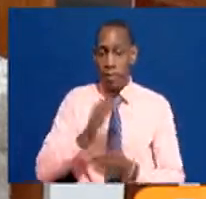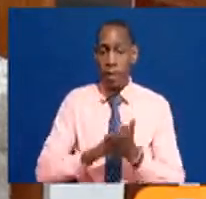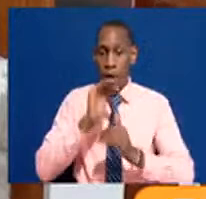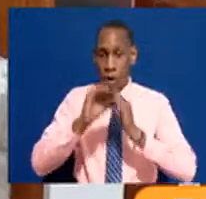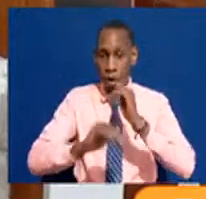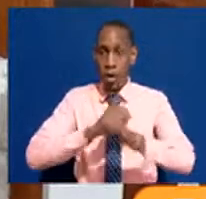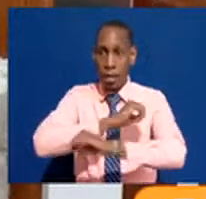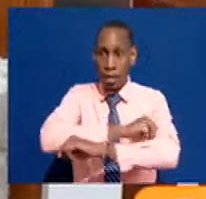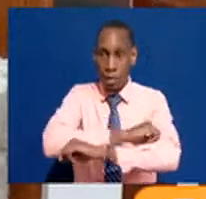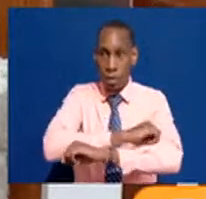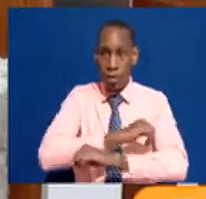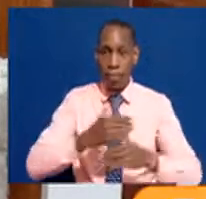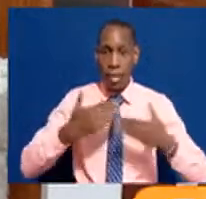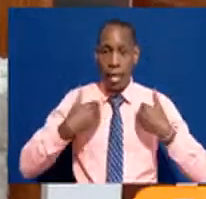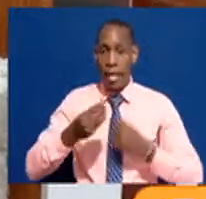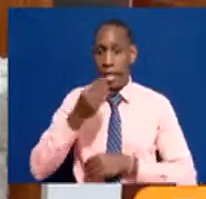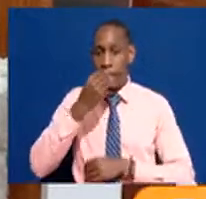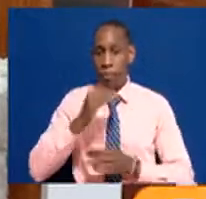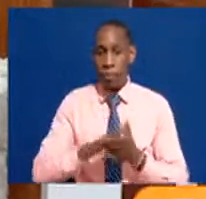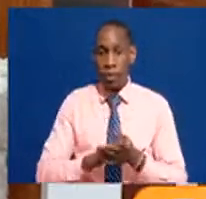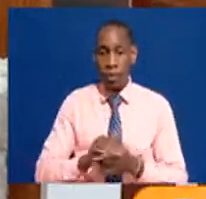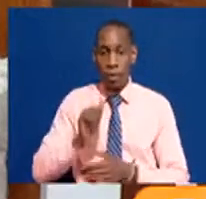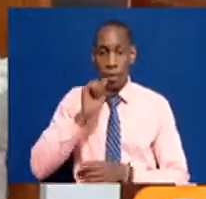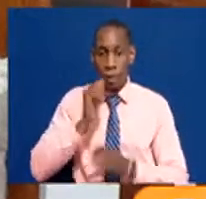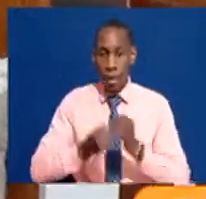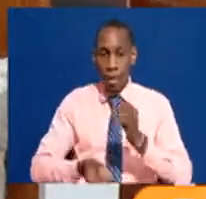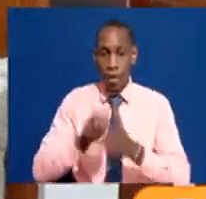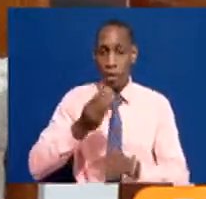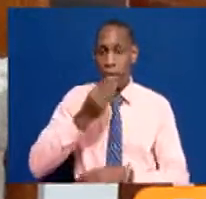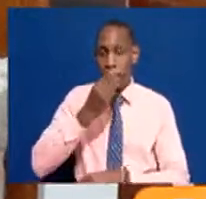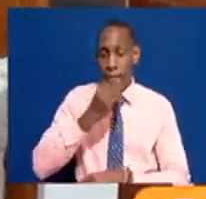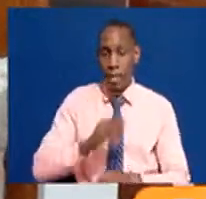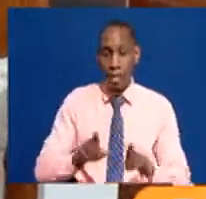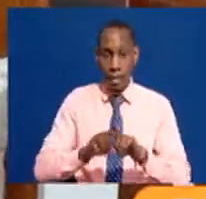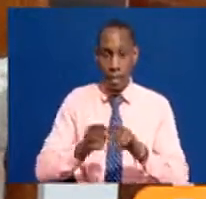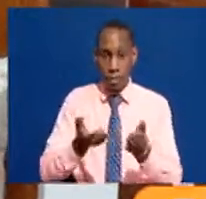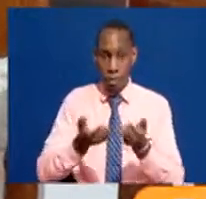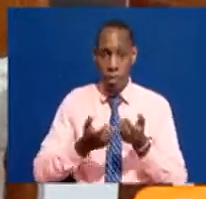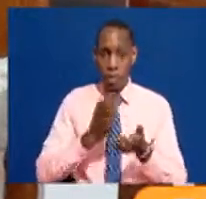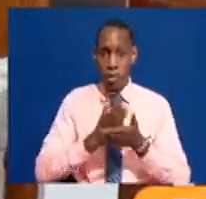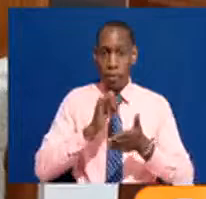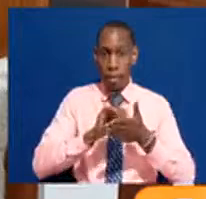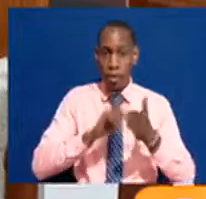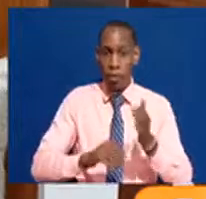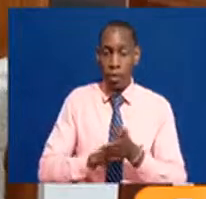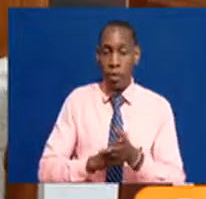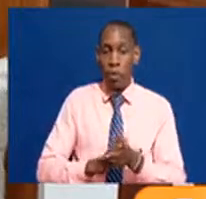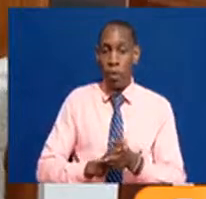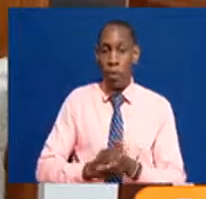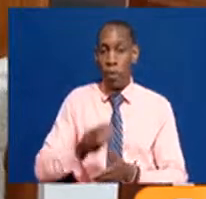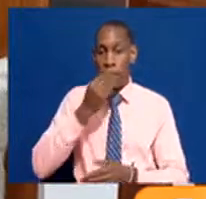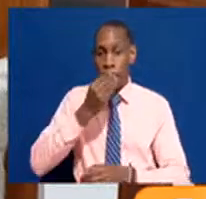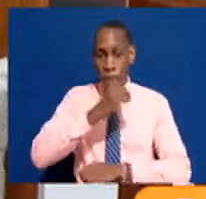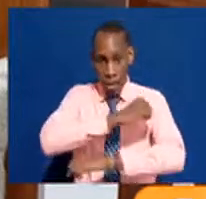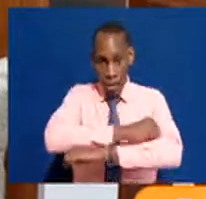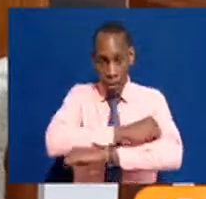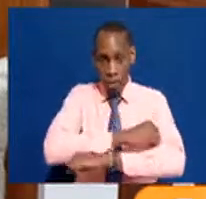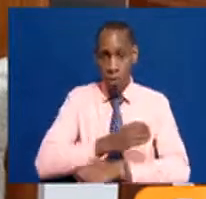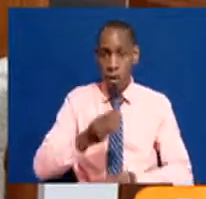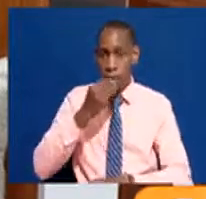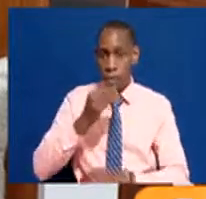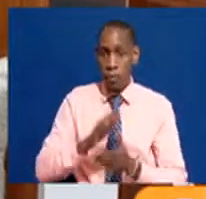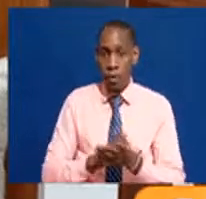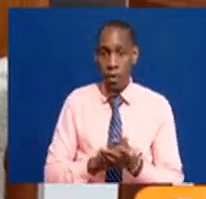everybody. A healthy meal. UK started rolling out feeding. So we need to make sure that we have food in our schools. We have food in